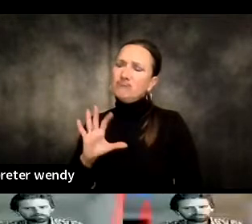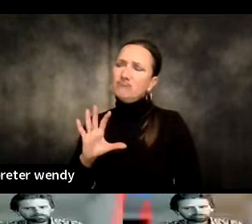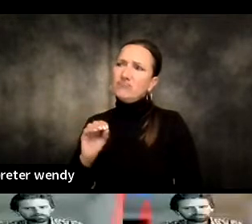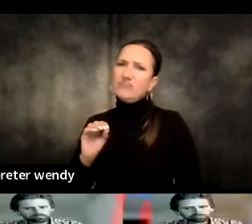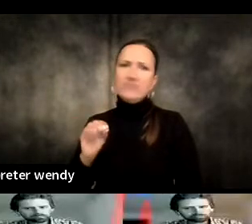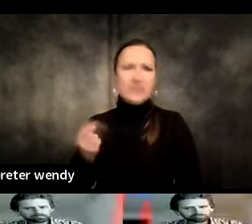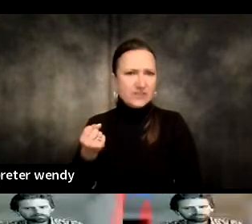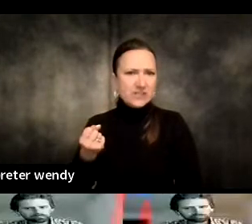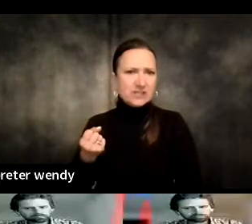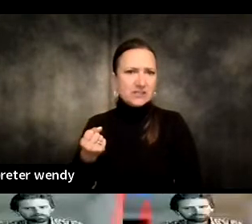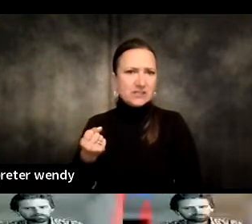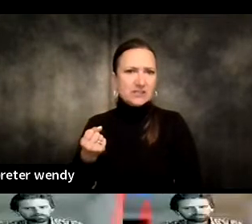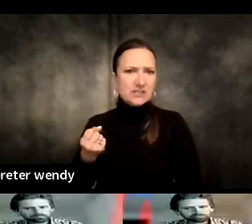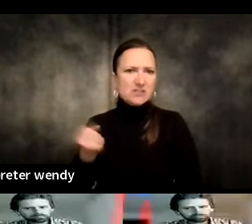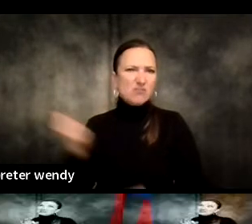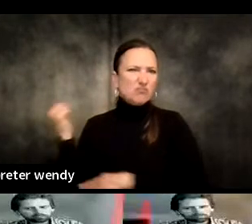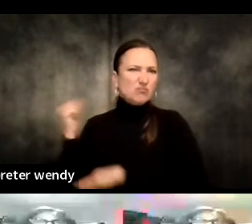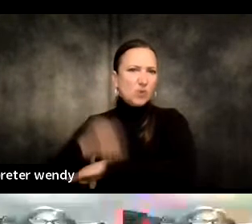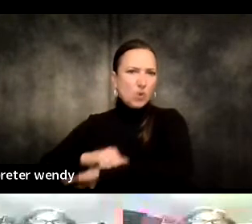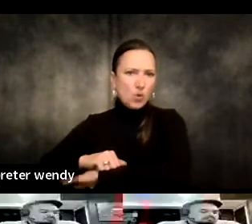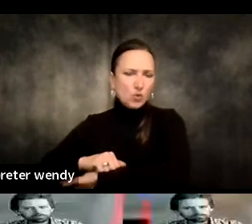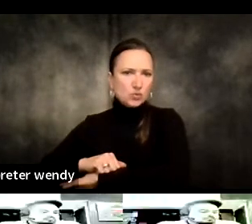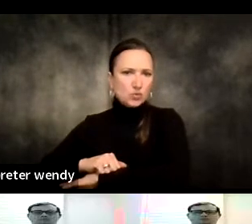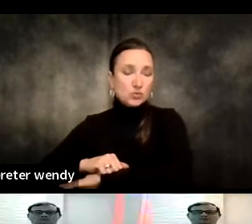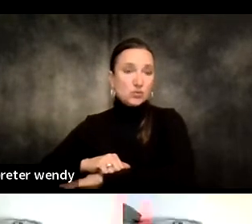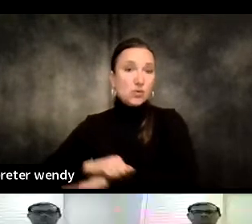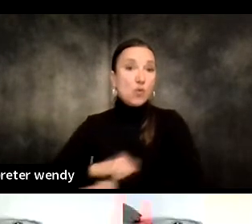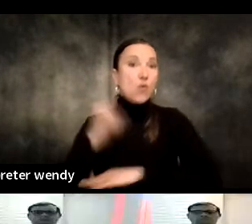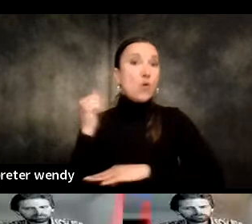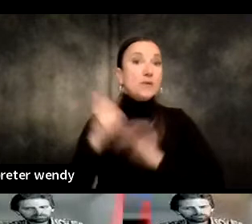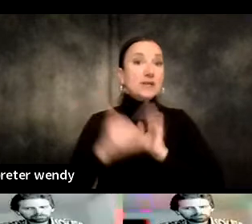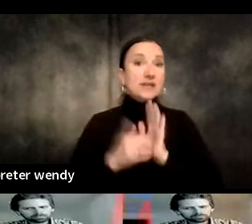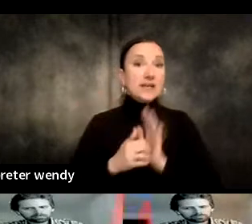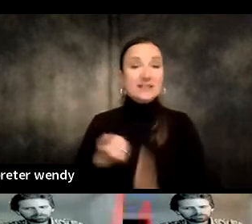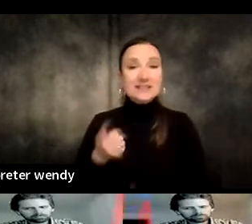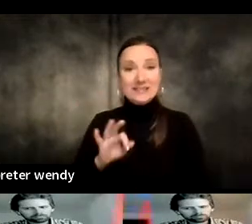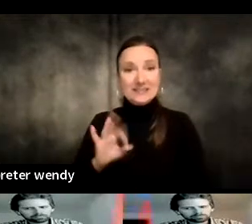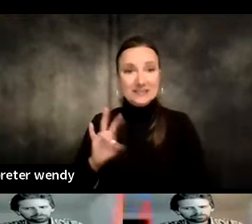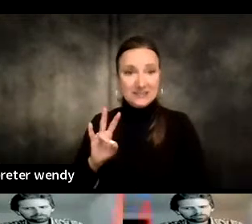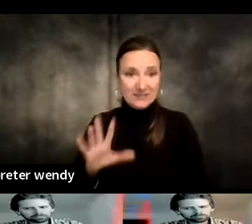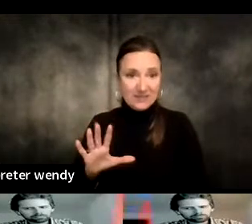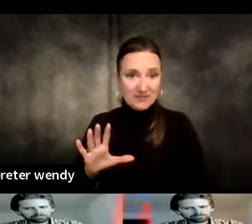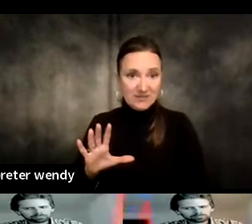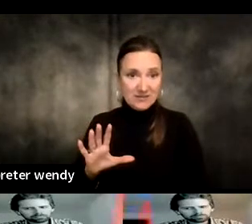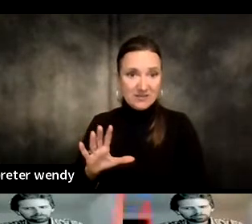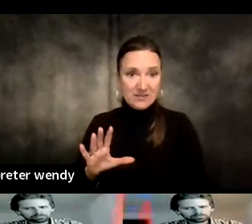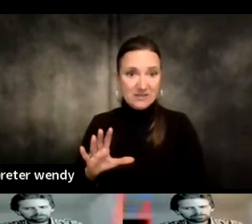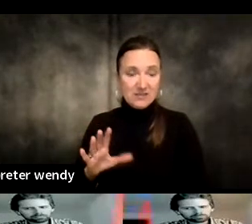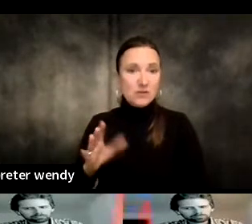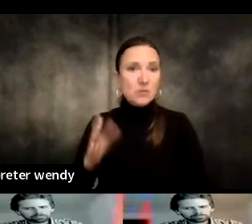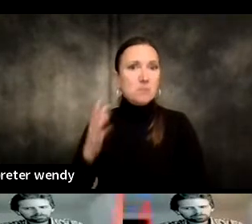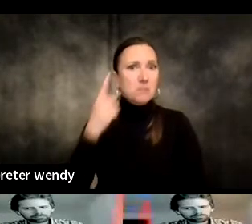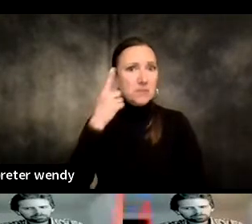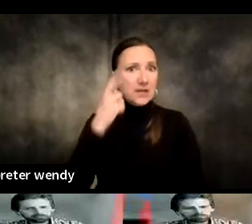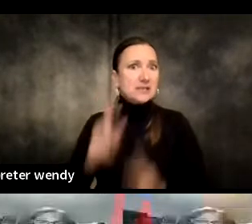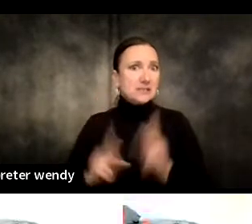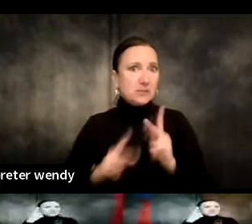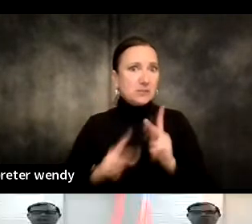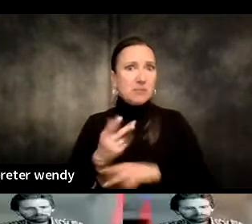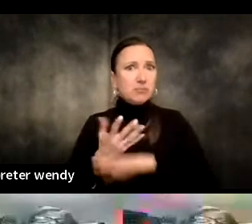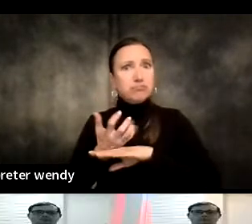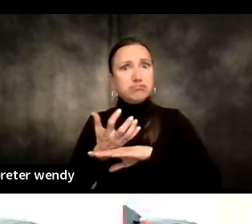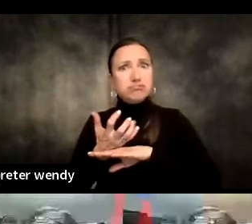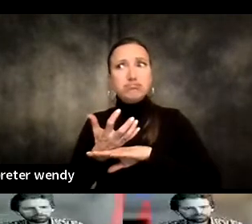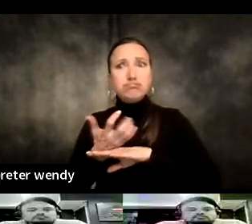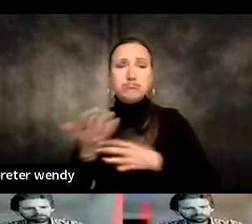1950s, it was closed, and it was reopened in 1975 because of the cry of the people